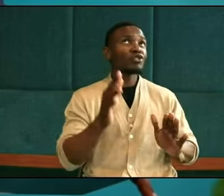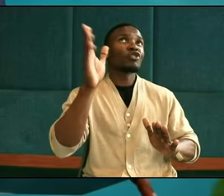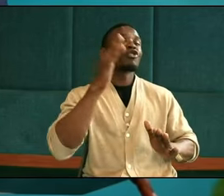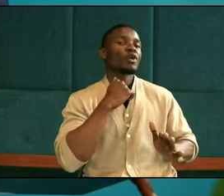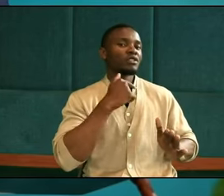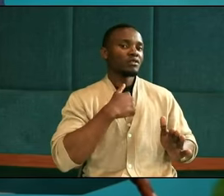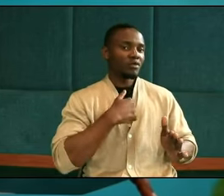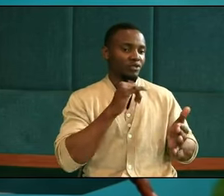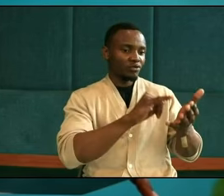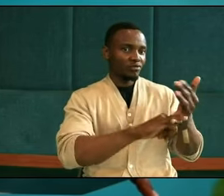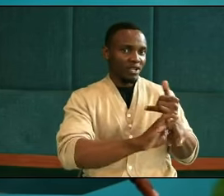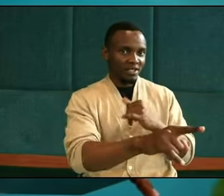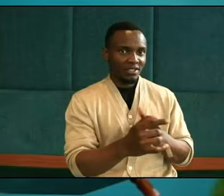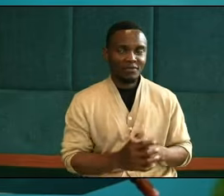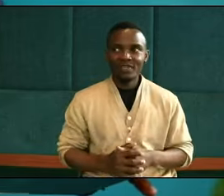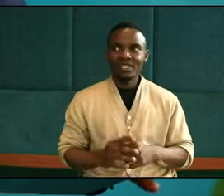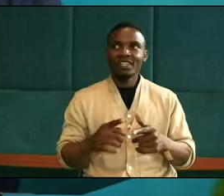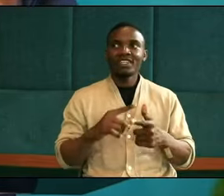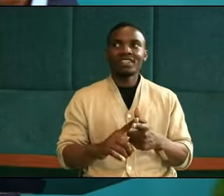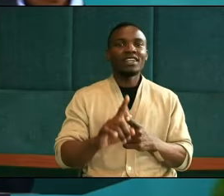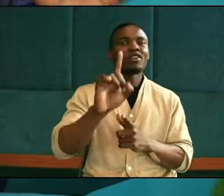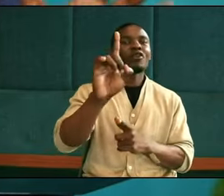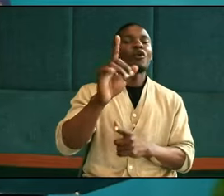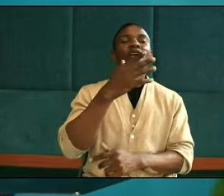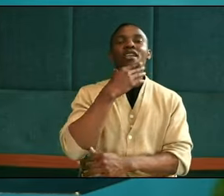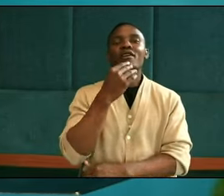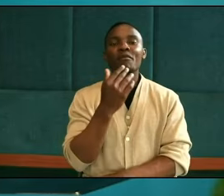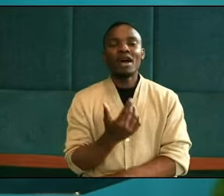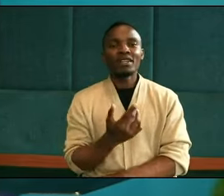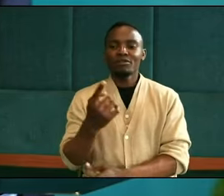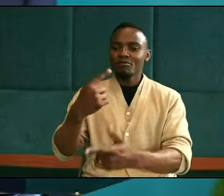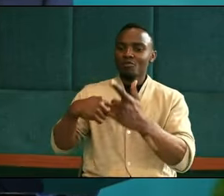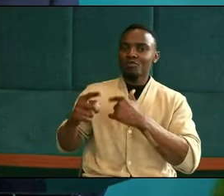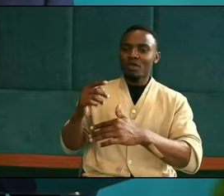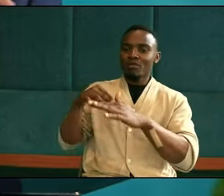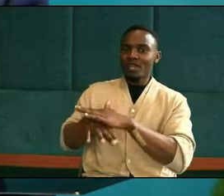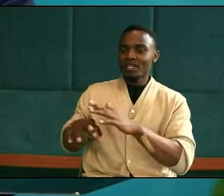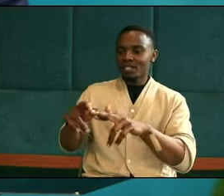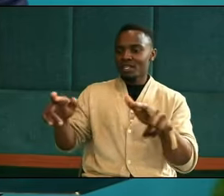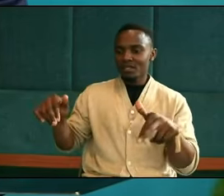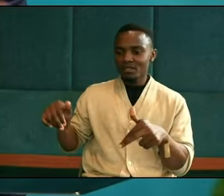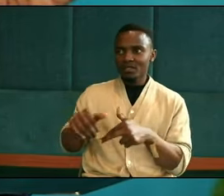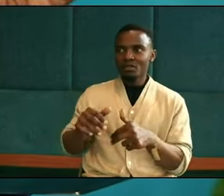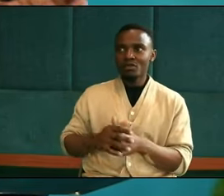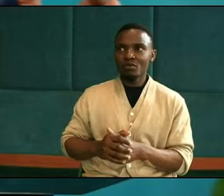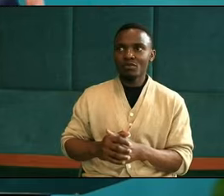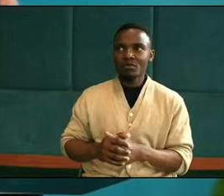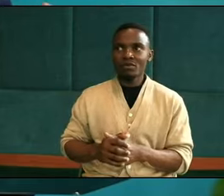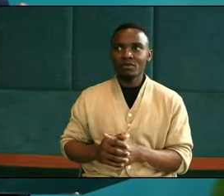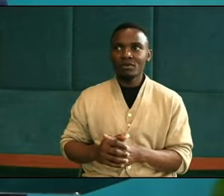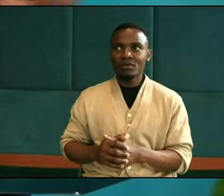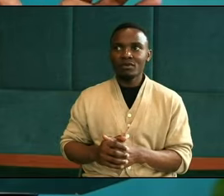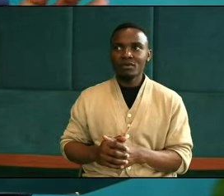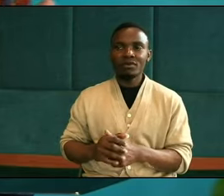And there is this man who went into this room where these girls were staying, and he flashed some torch. You know,